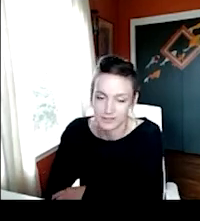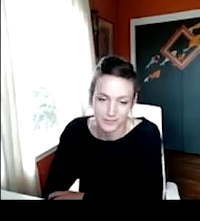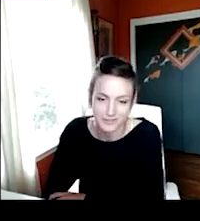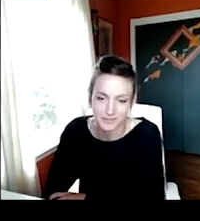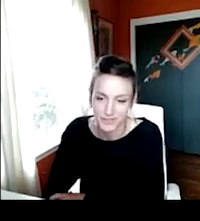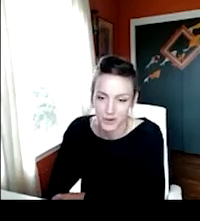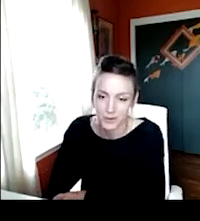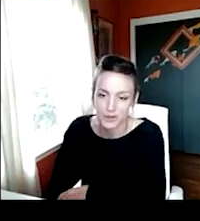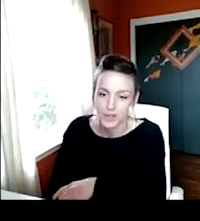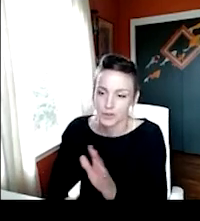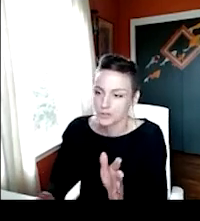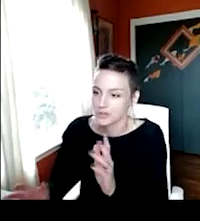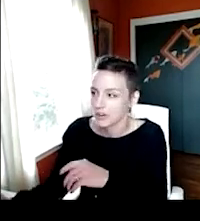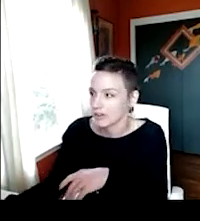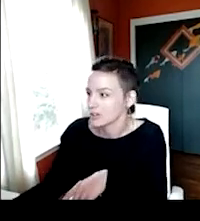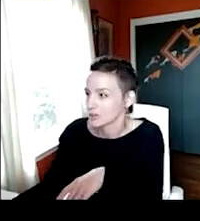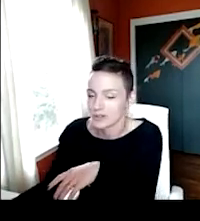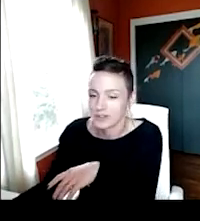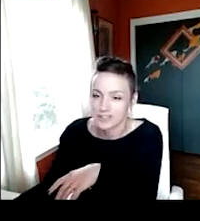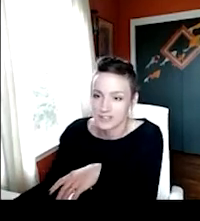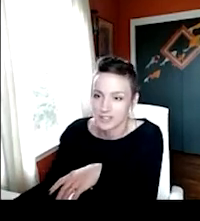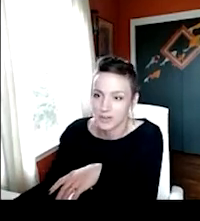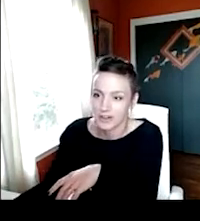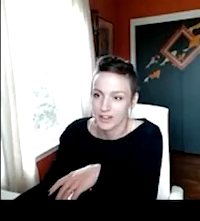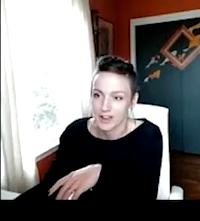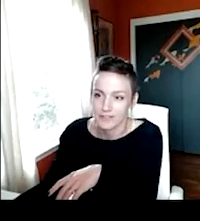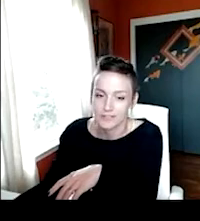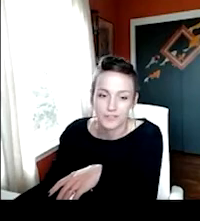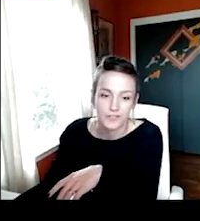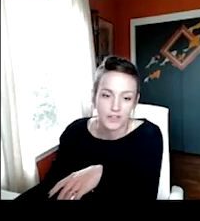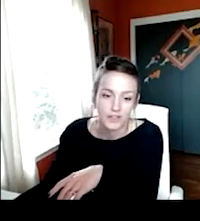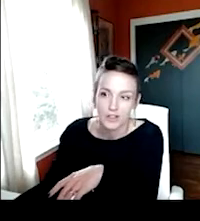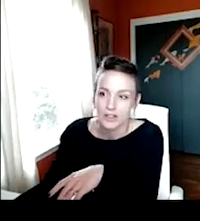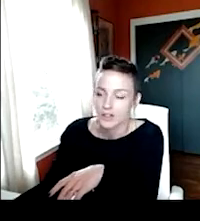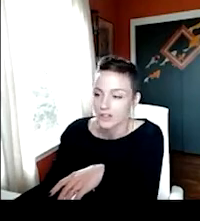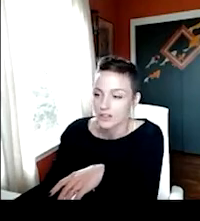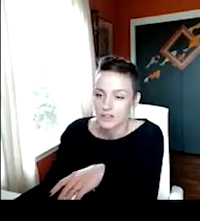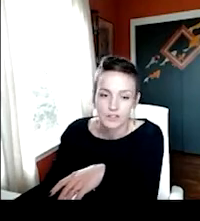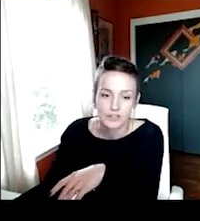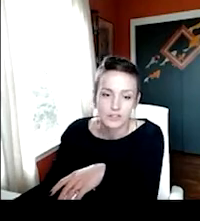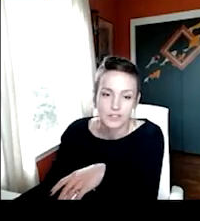louder. So those are the usual concerns that we already have.